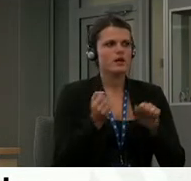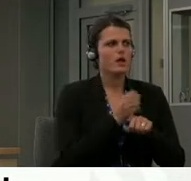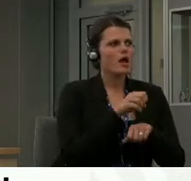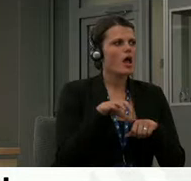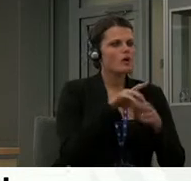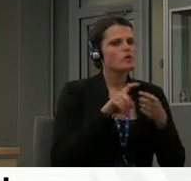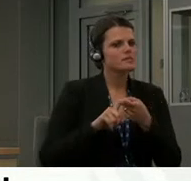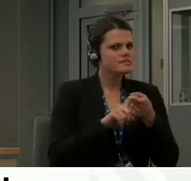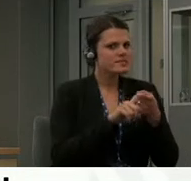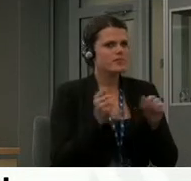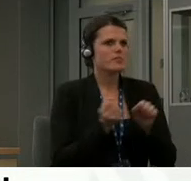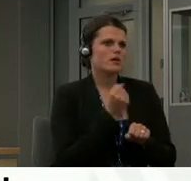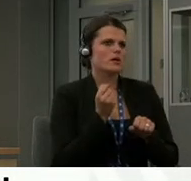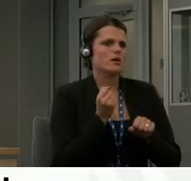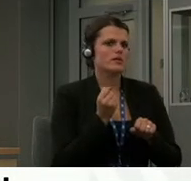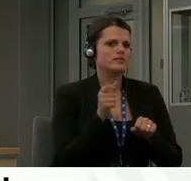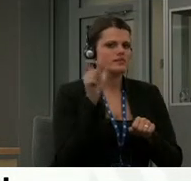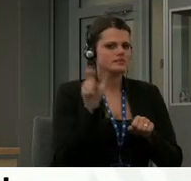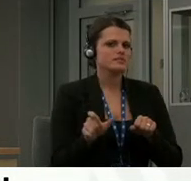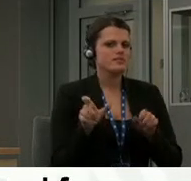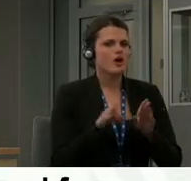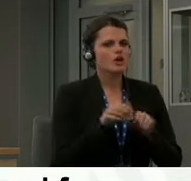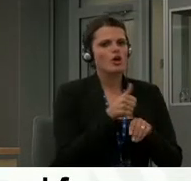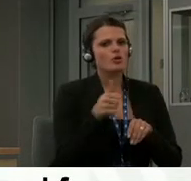with disabilities and their representative